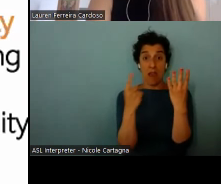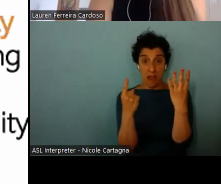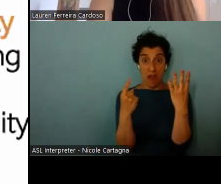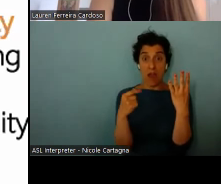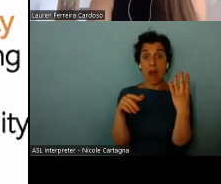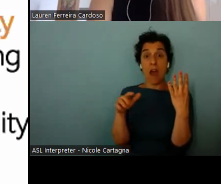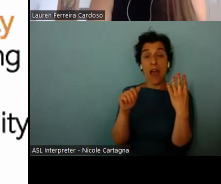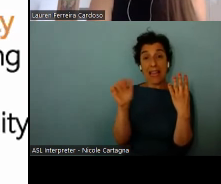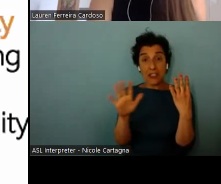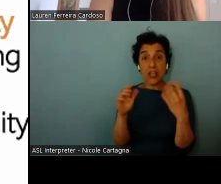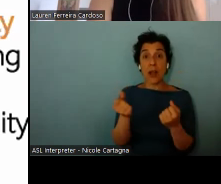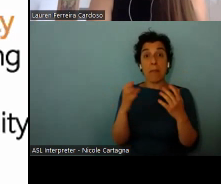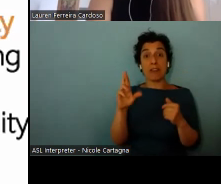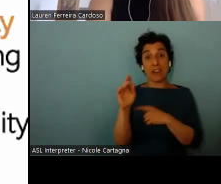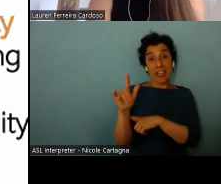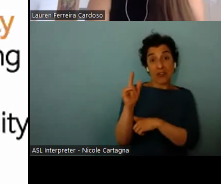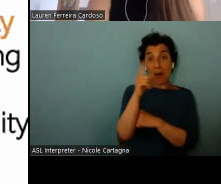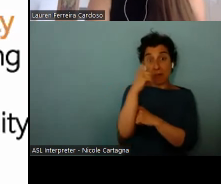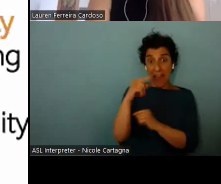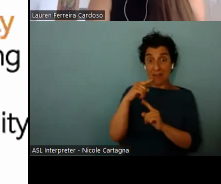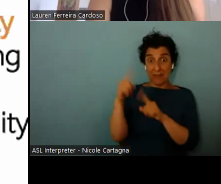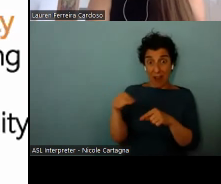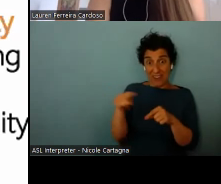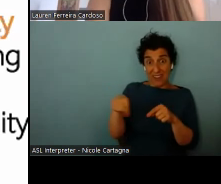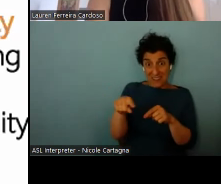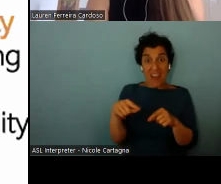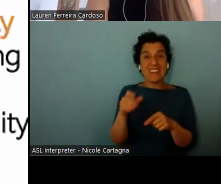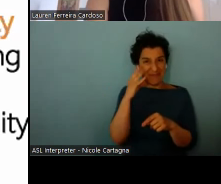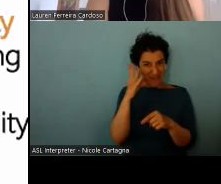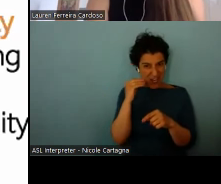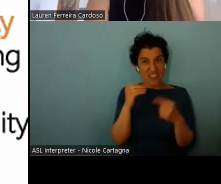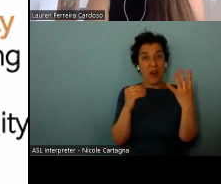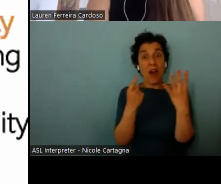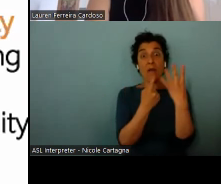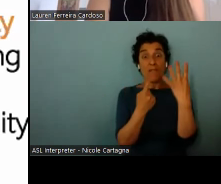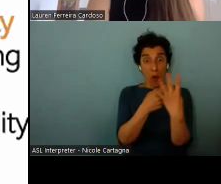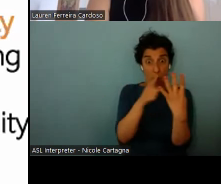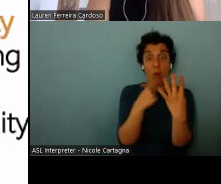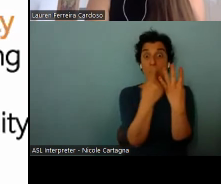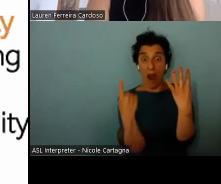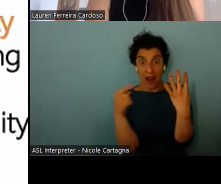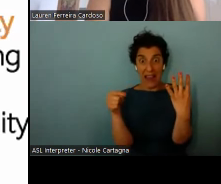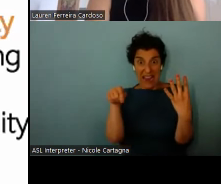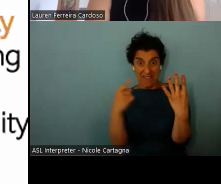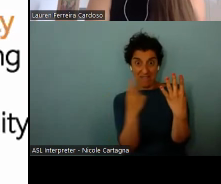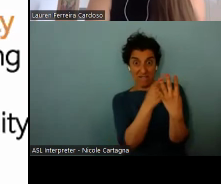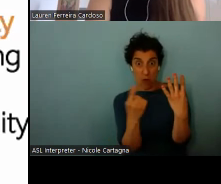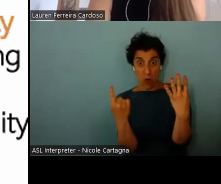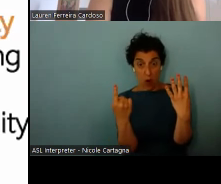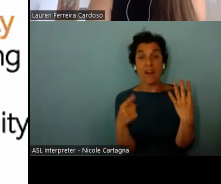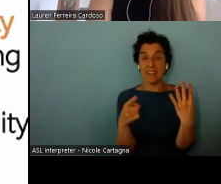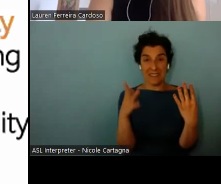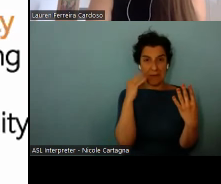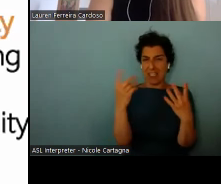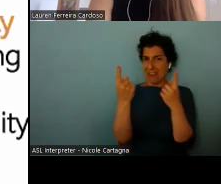Black respondents had experienced some form of racial discrimination during the pandemic. So just making sure to highlight that violence was an